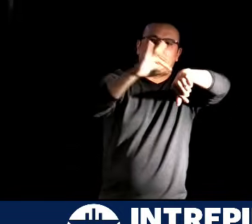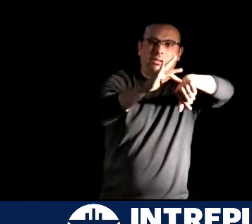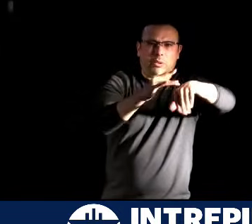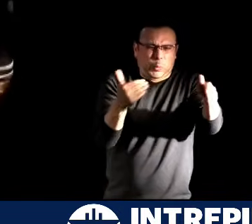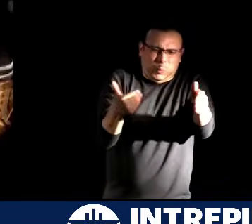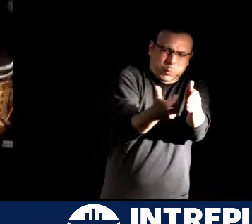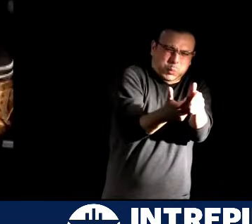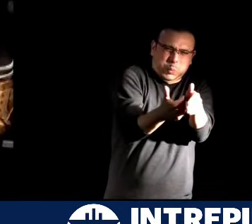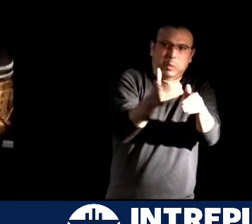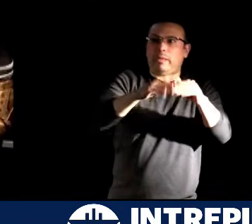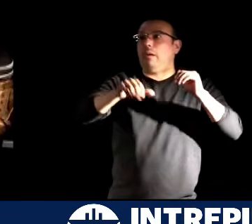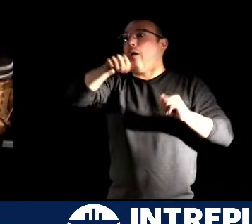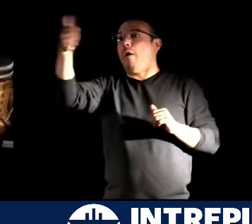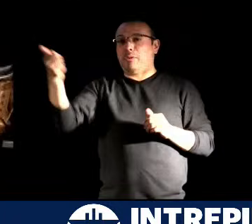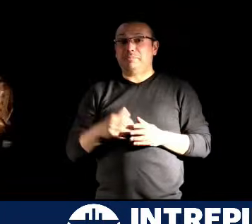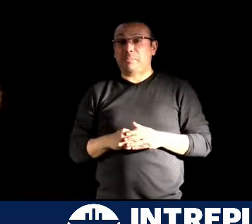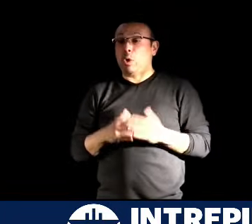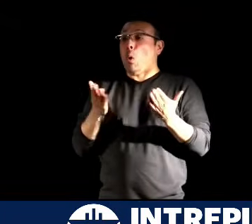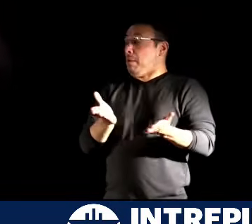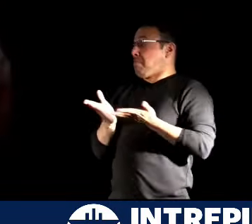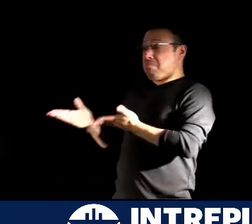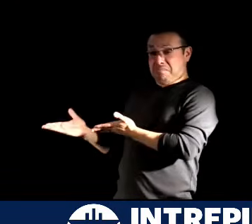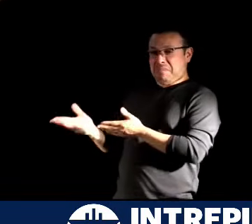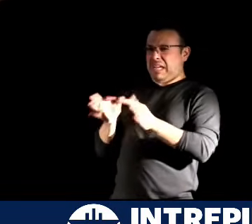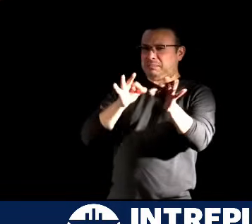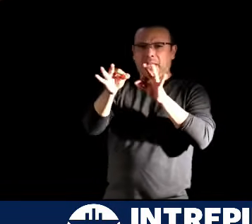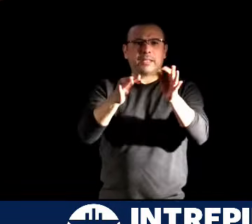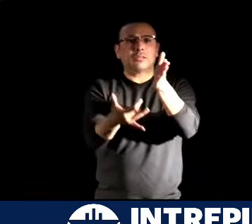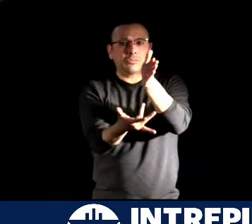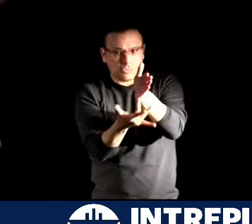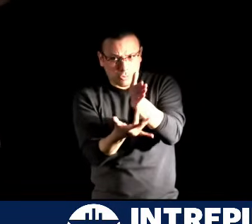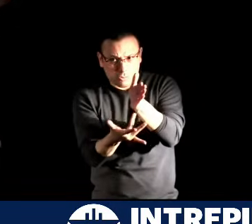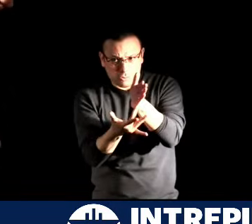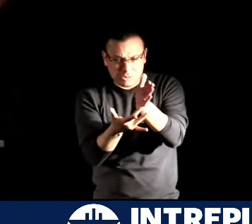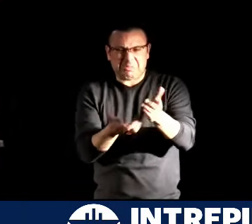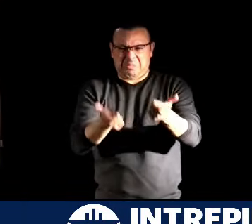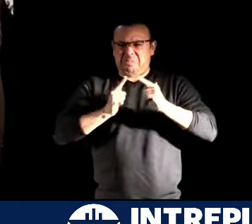technology, and I will come later to tell you about the science. Brian.